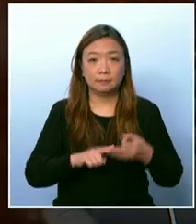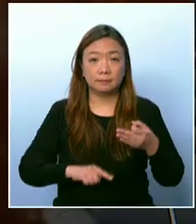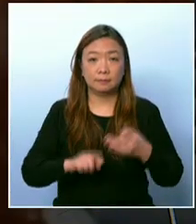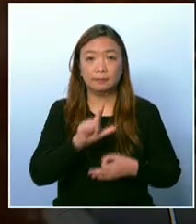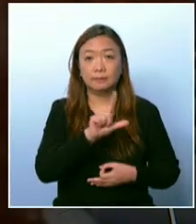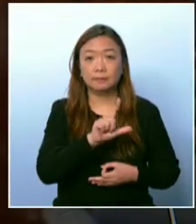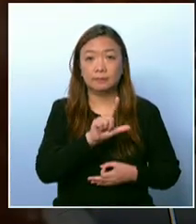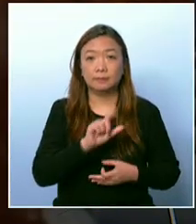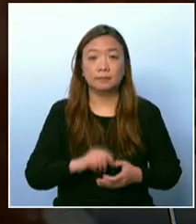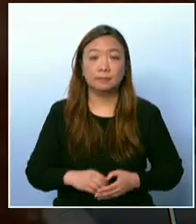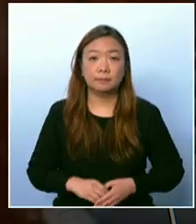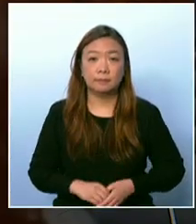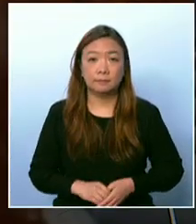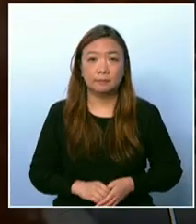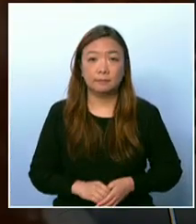Starry Lee.